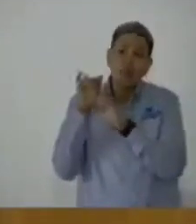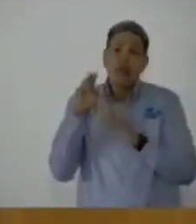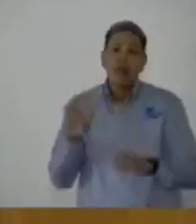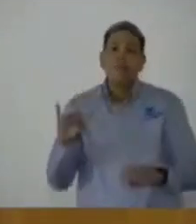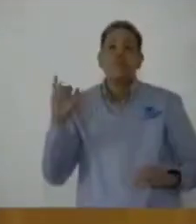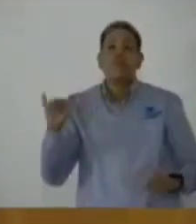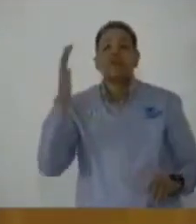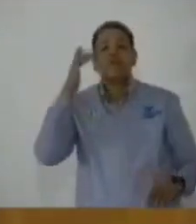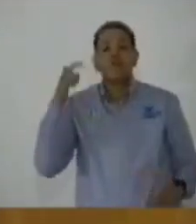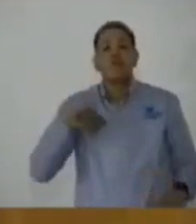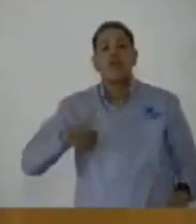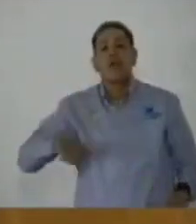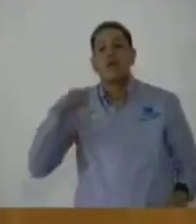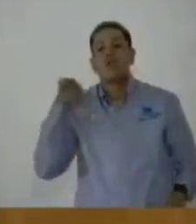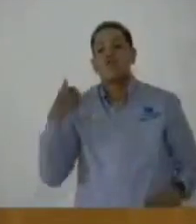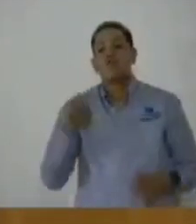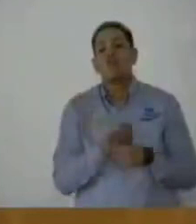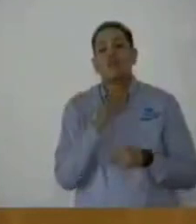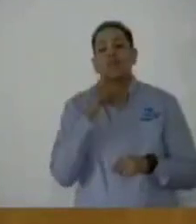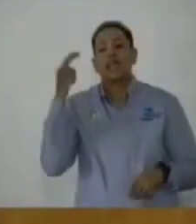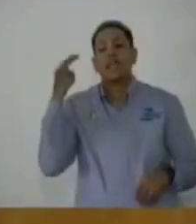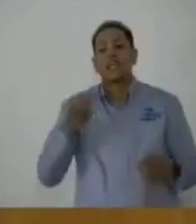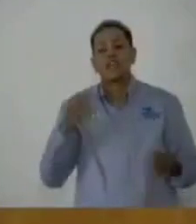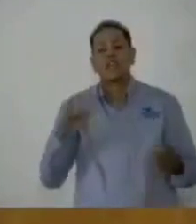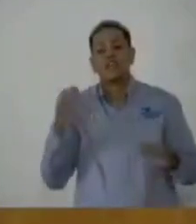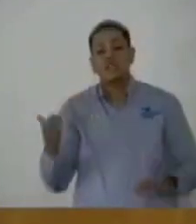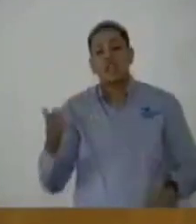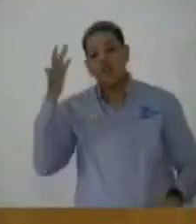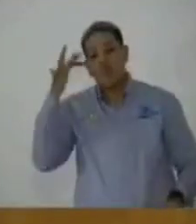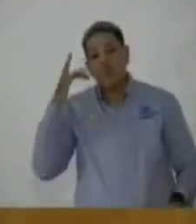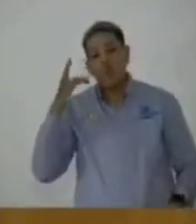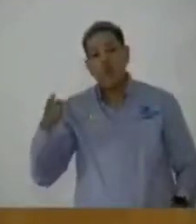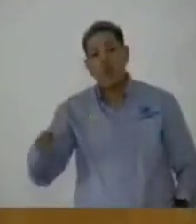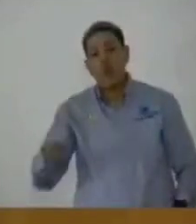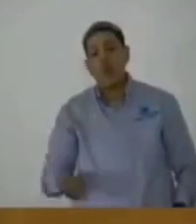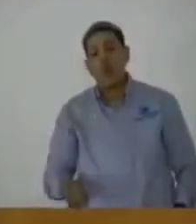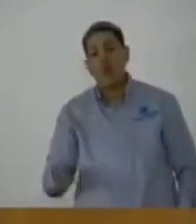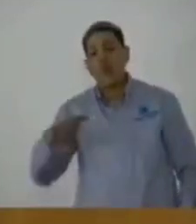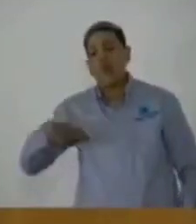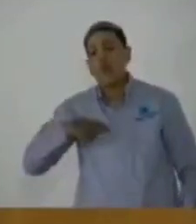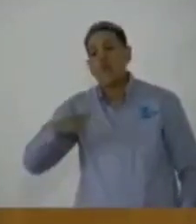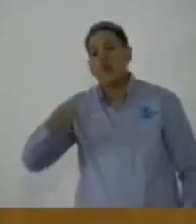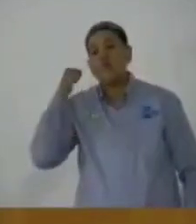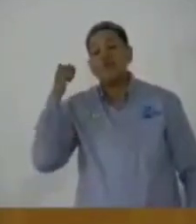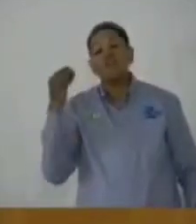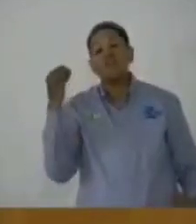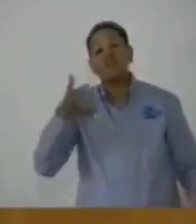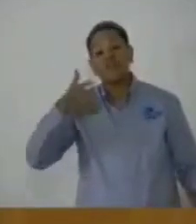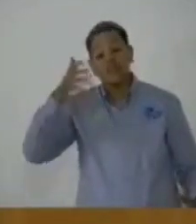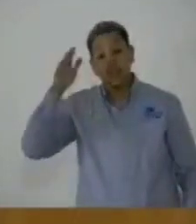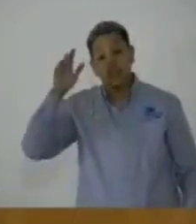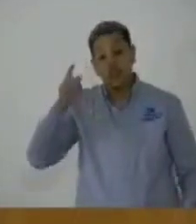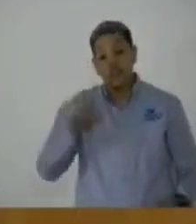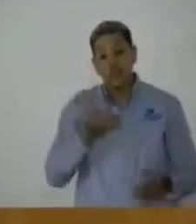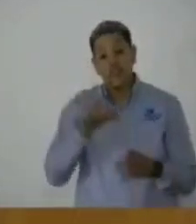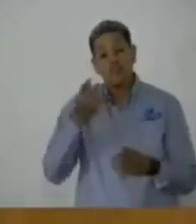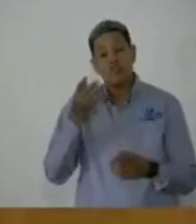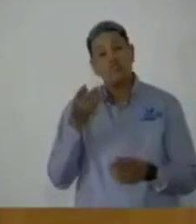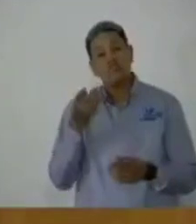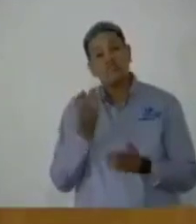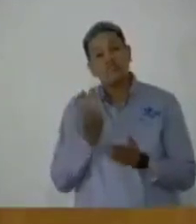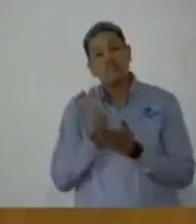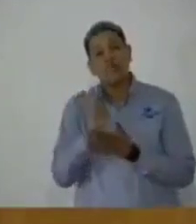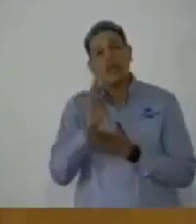that is why I refuse to make history die. Because why is it that we refuse to give the Right Honorable Portia